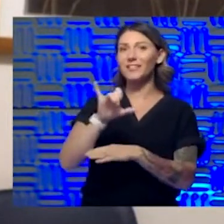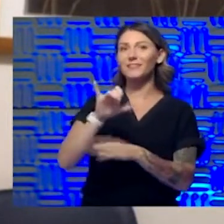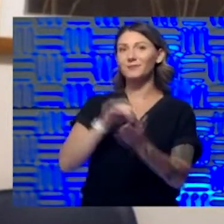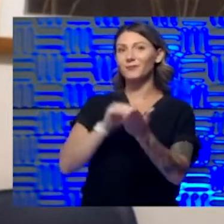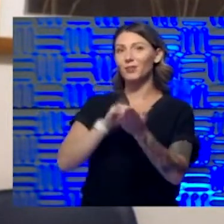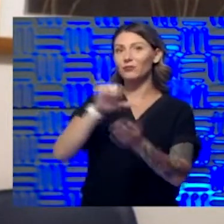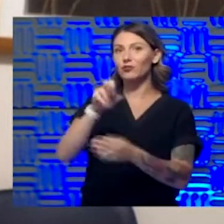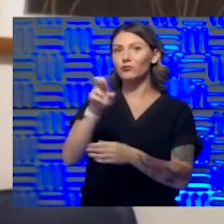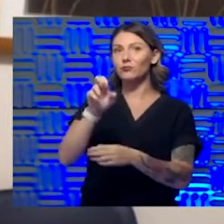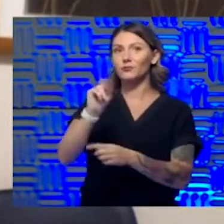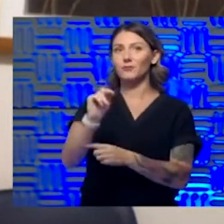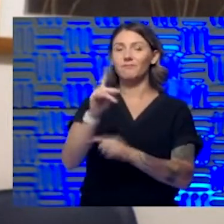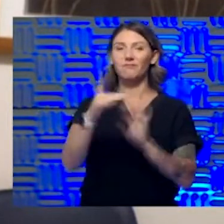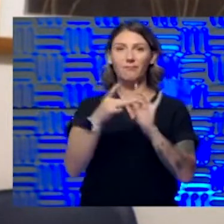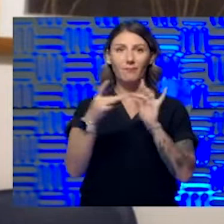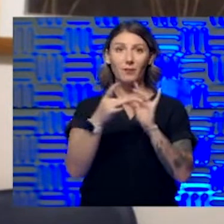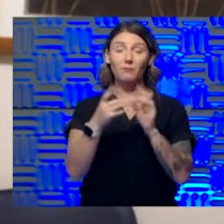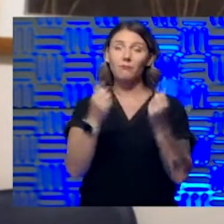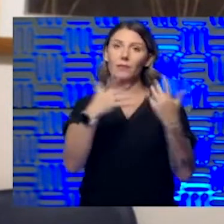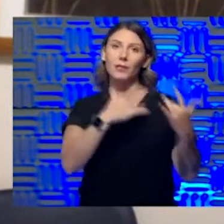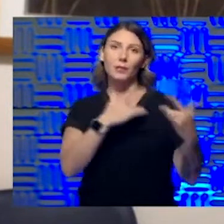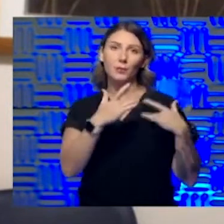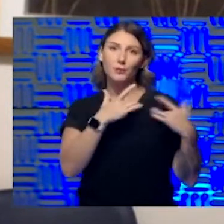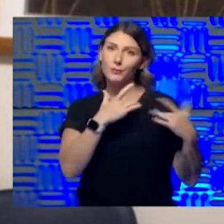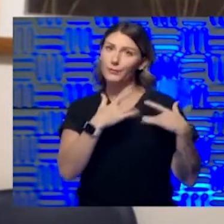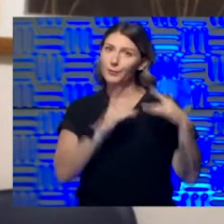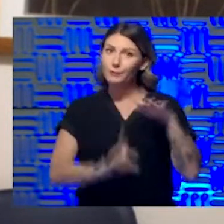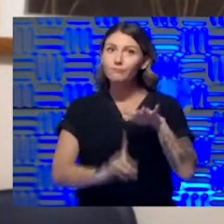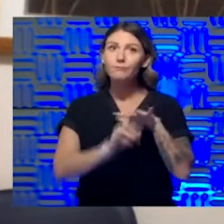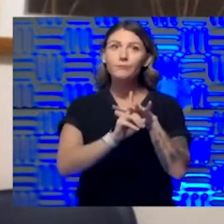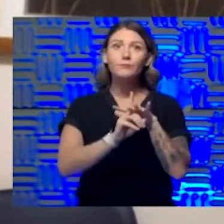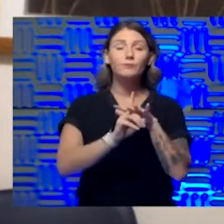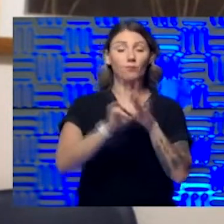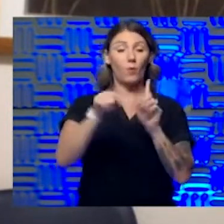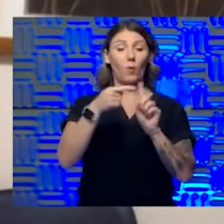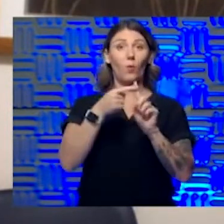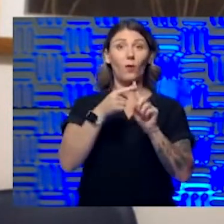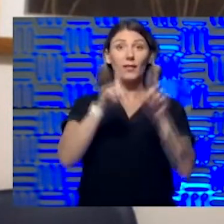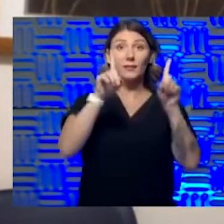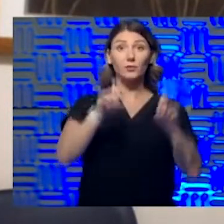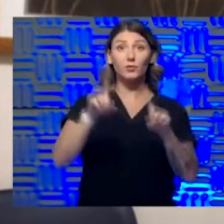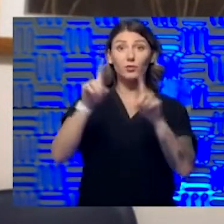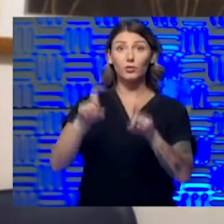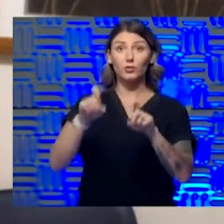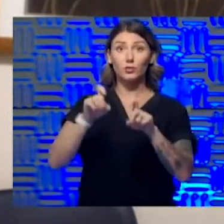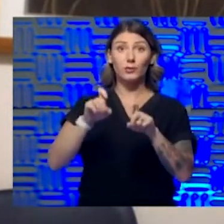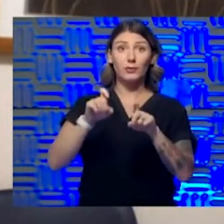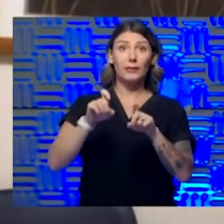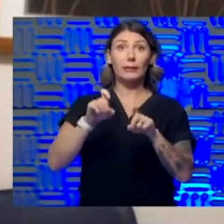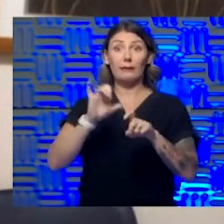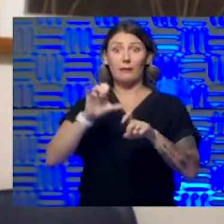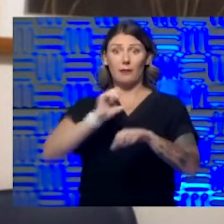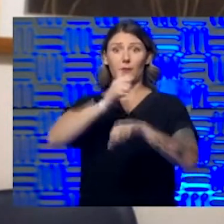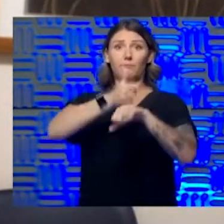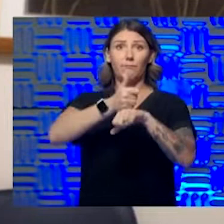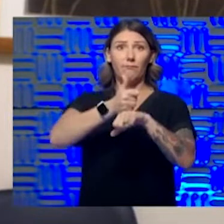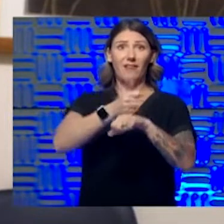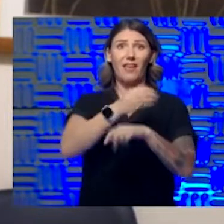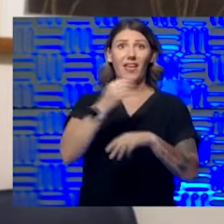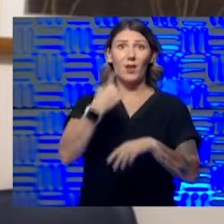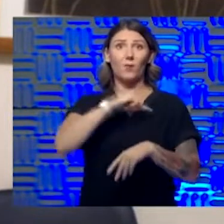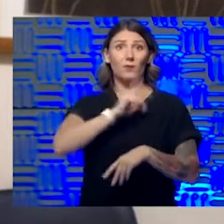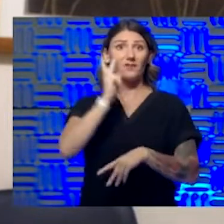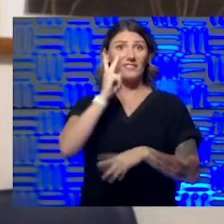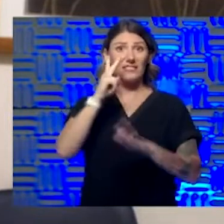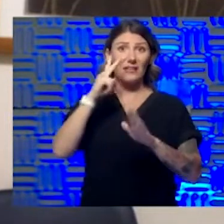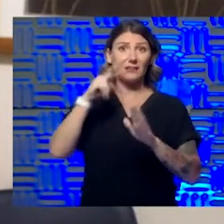we've had a lot of concerns because we know that once screening mammography was implemented, we have seen a decrease in the death rate for